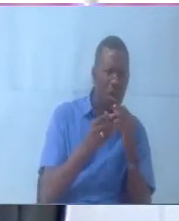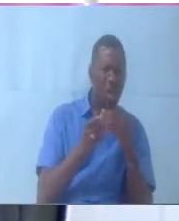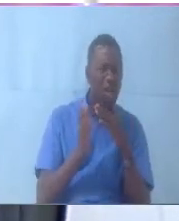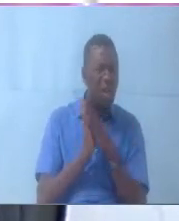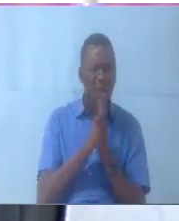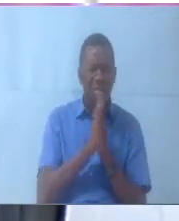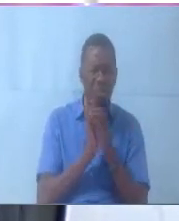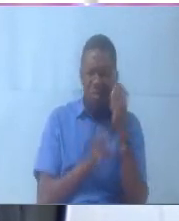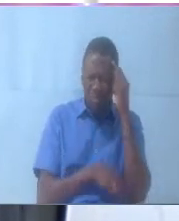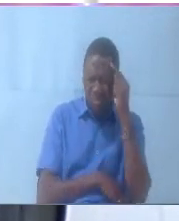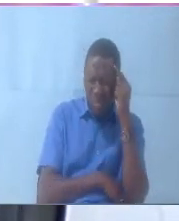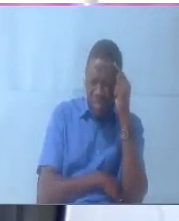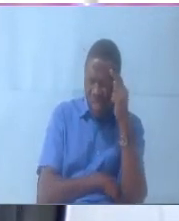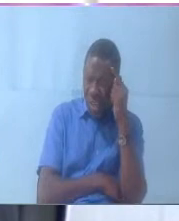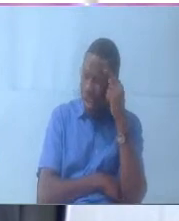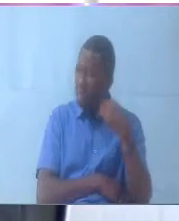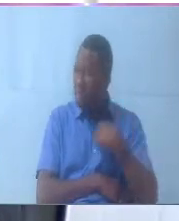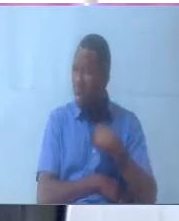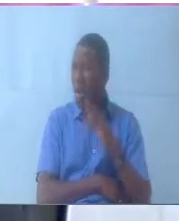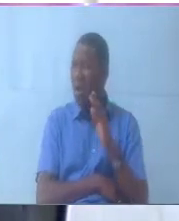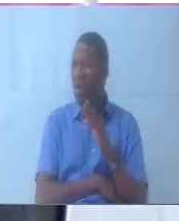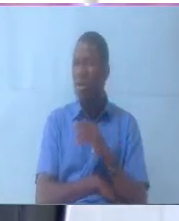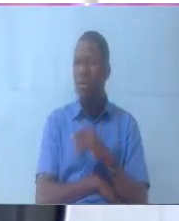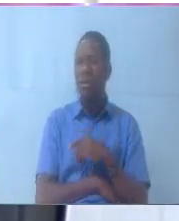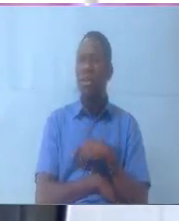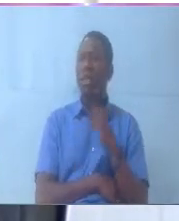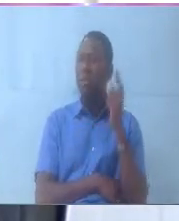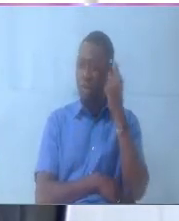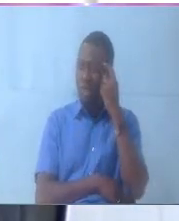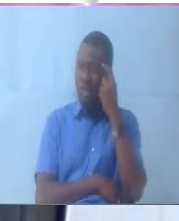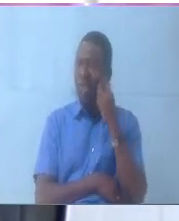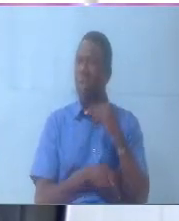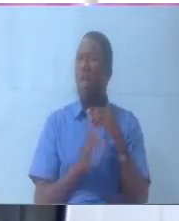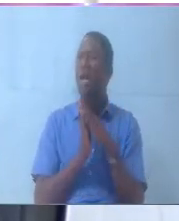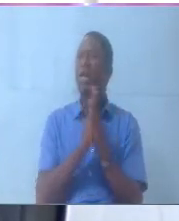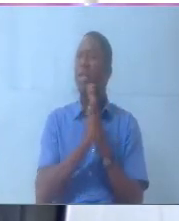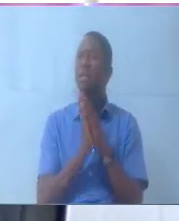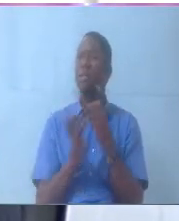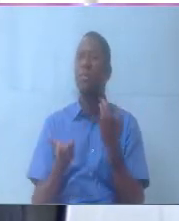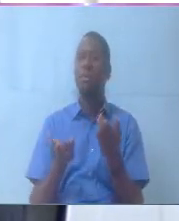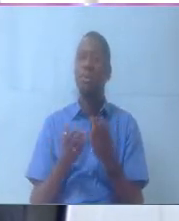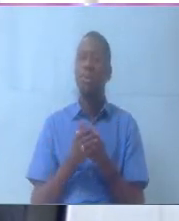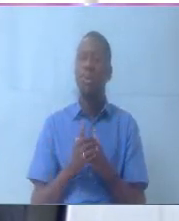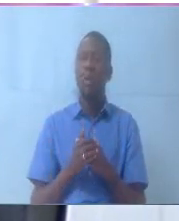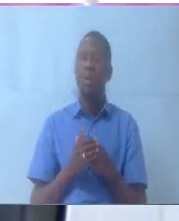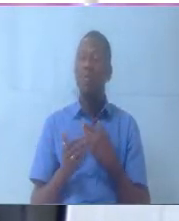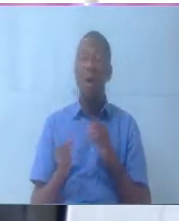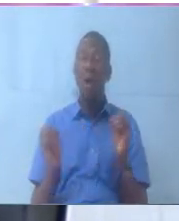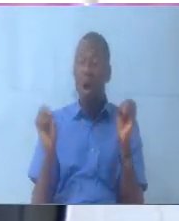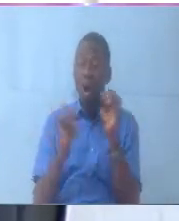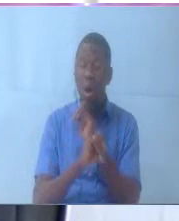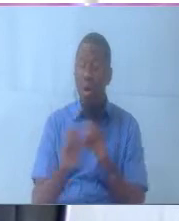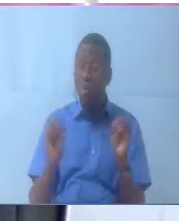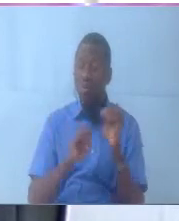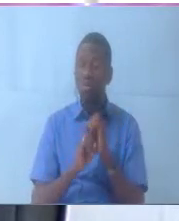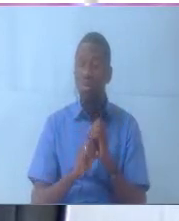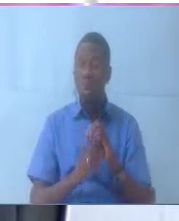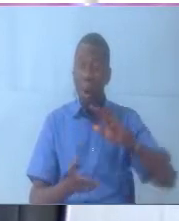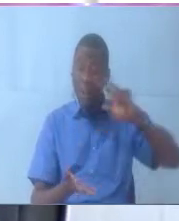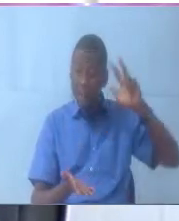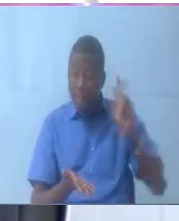soton chondo moko no menga mira allegations. men sike tumiro luti. without any strong reason, satara